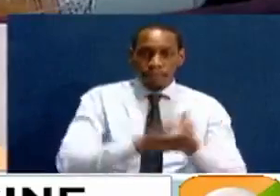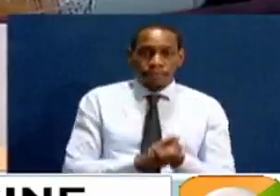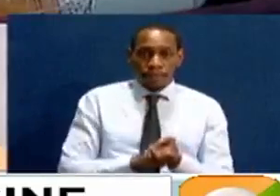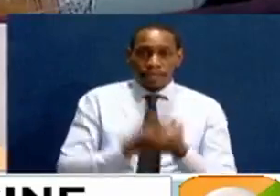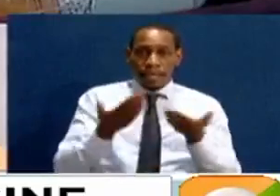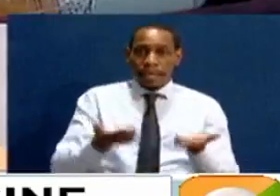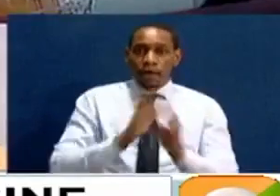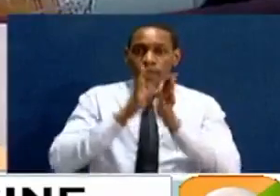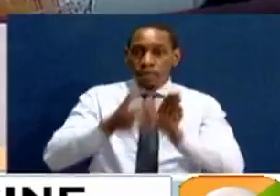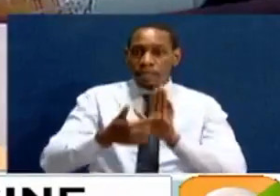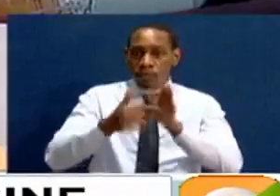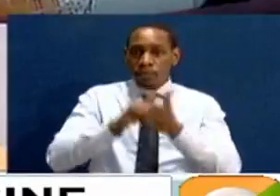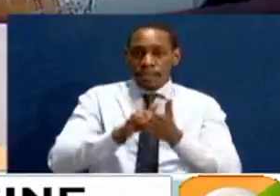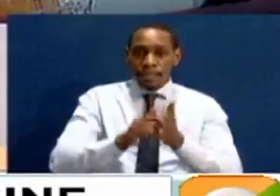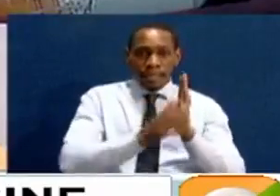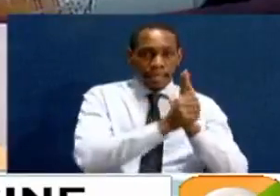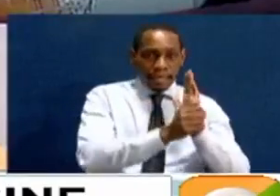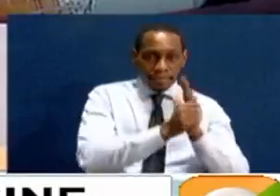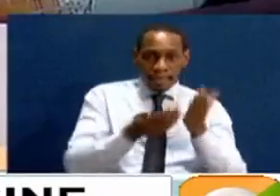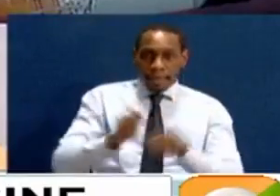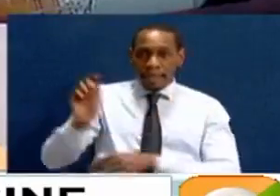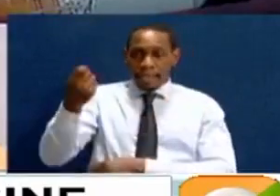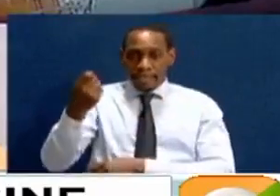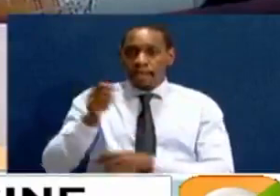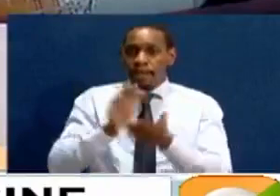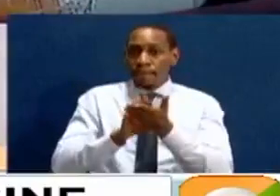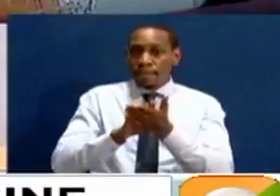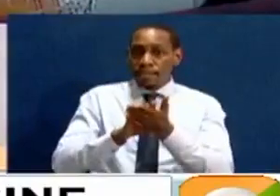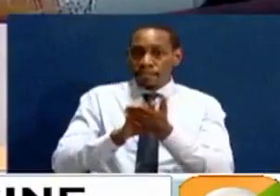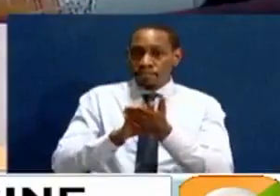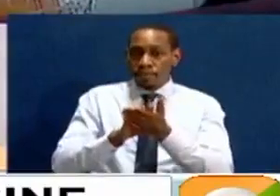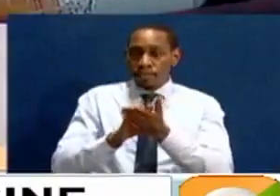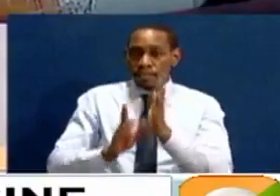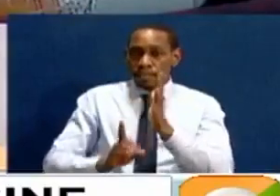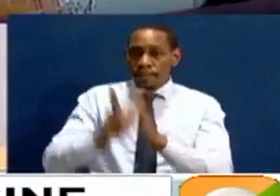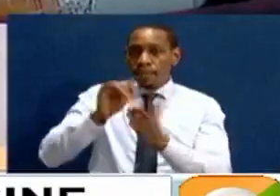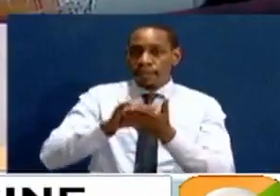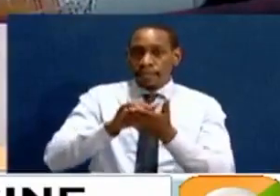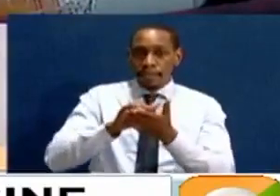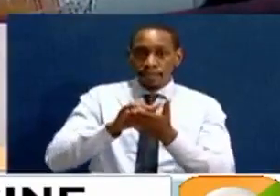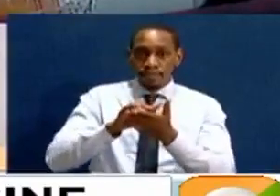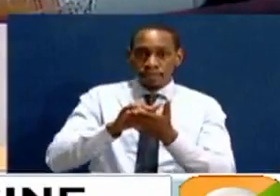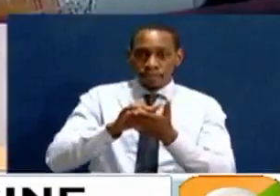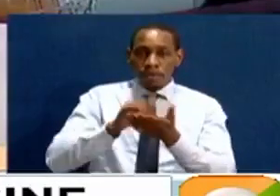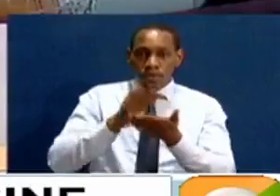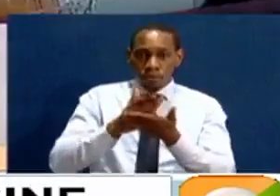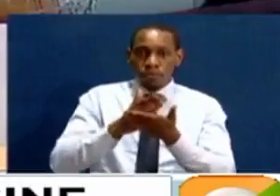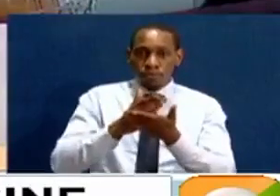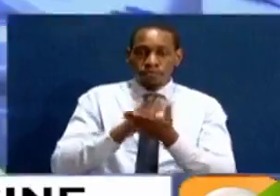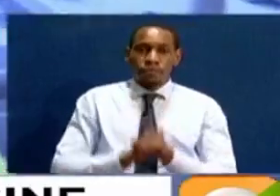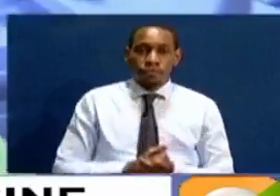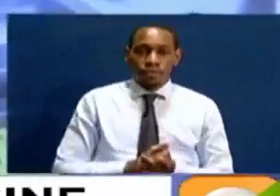as Pamela Seeger reports, scientists here at home have hailed the development as a triumph for science.